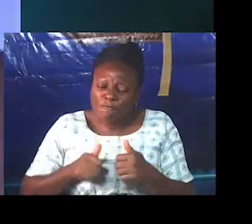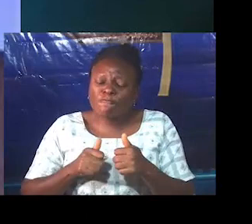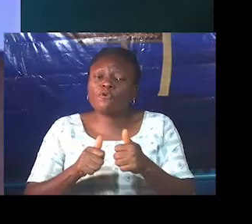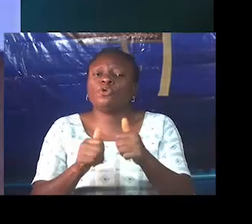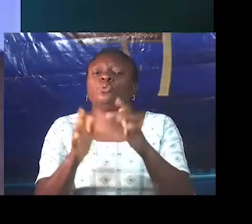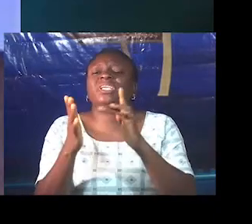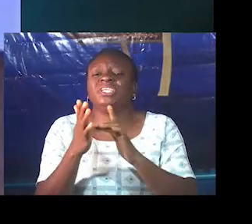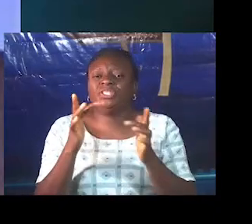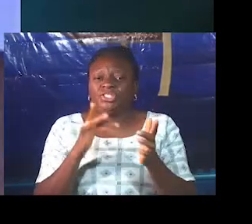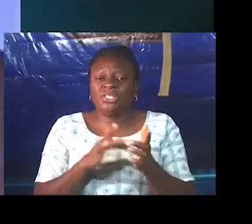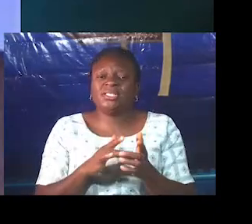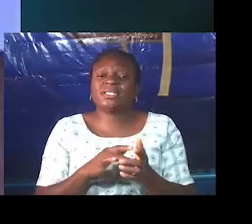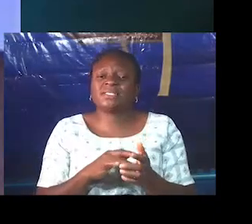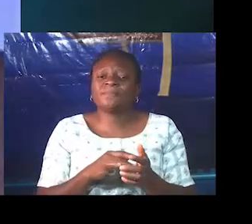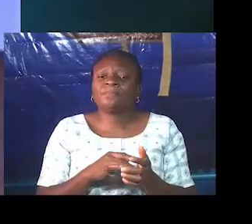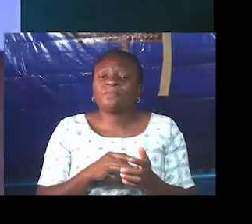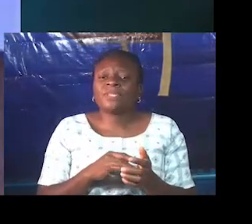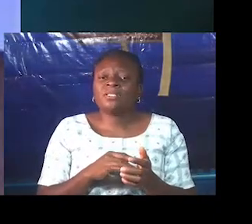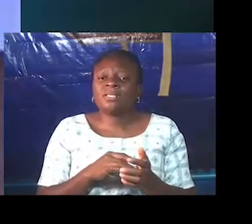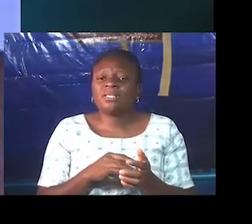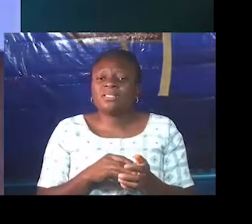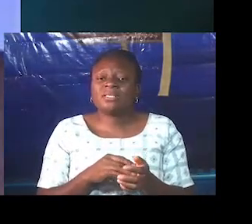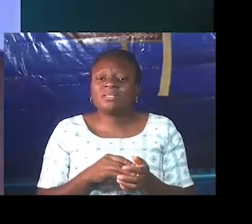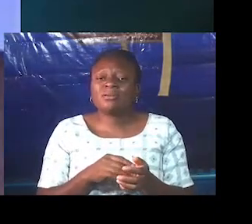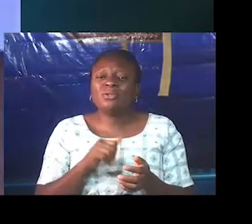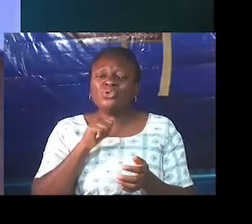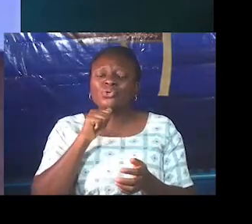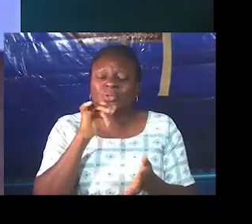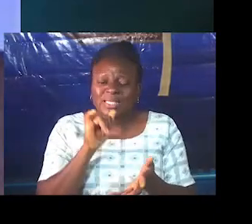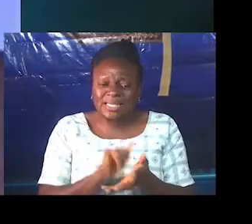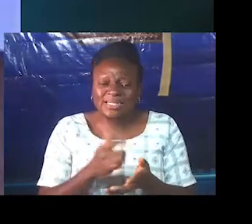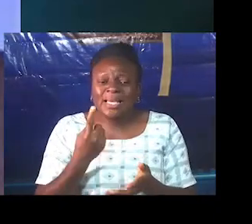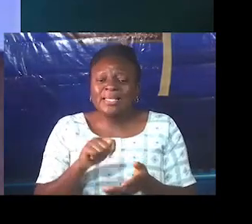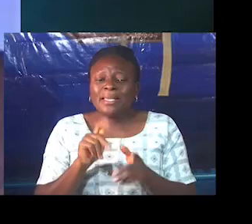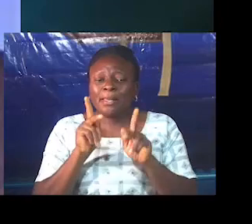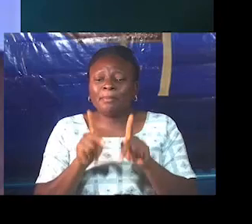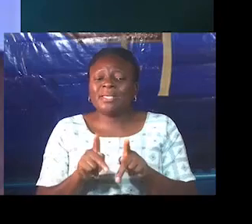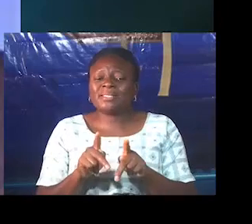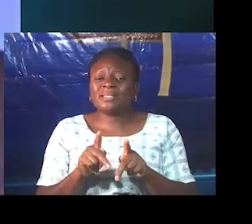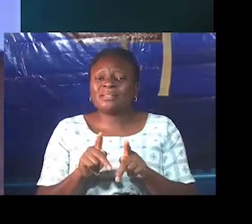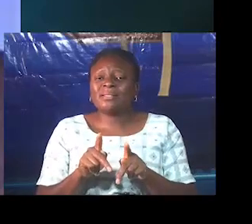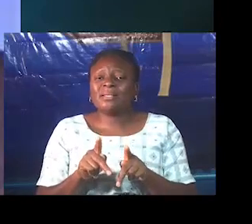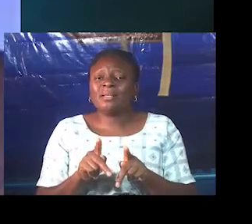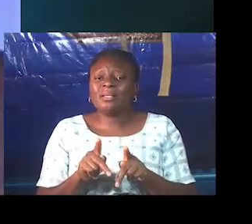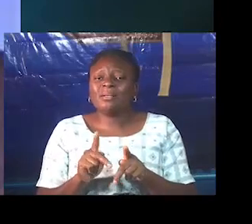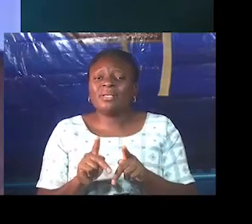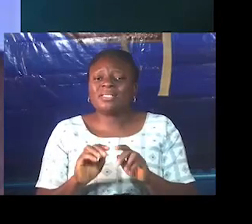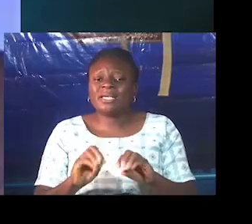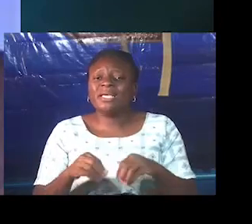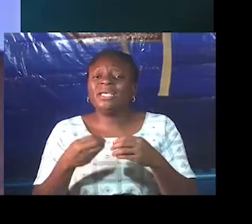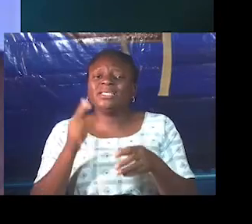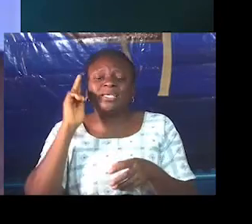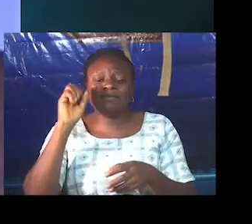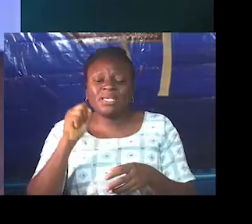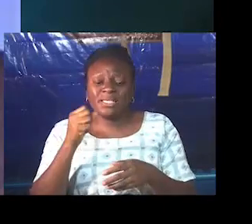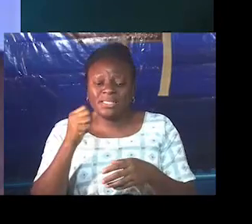novice. It's not one of these people that just got converted 2 weeks ago and you are ready to take him to the altar. That